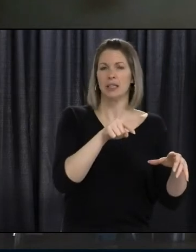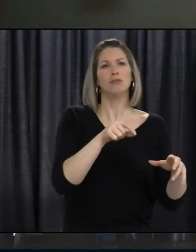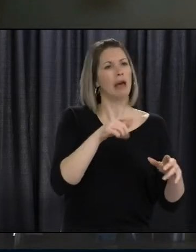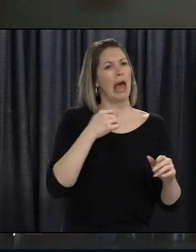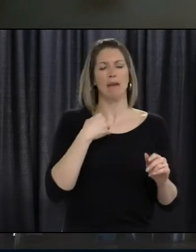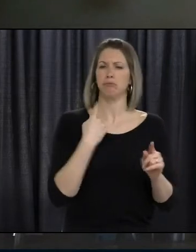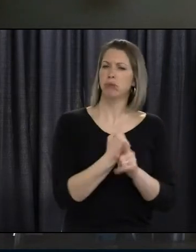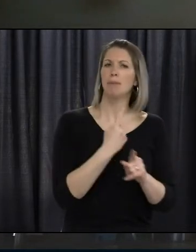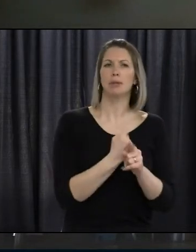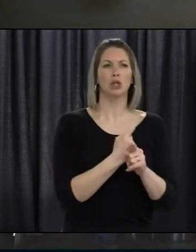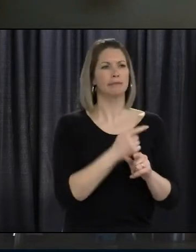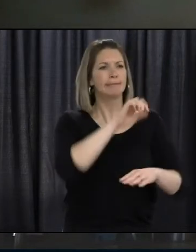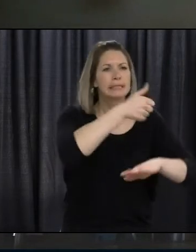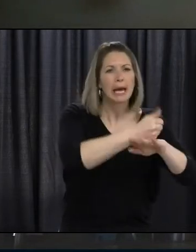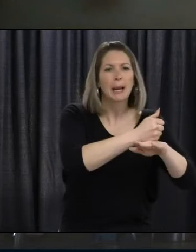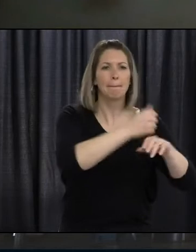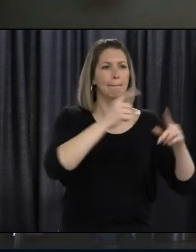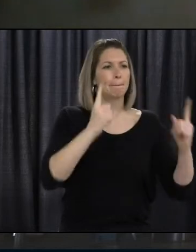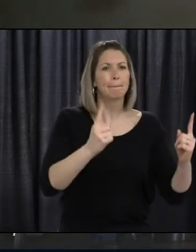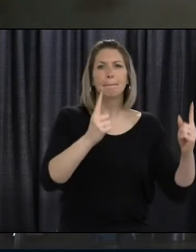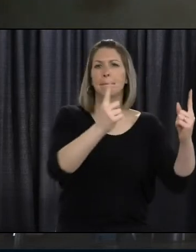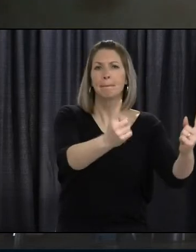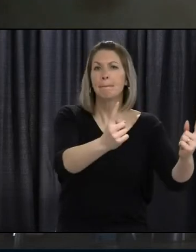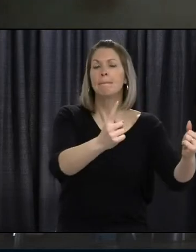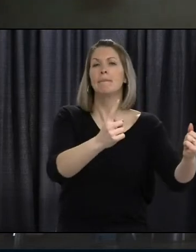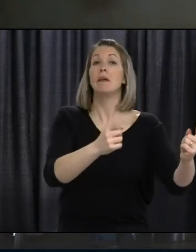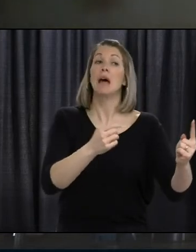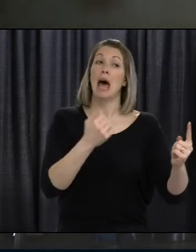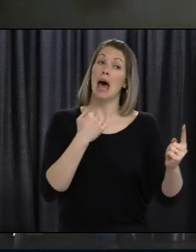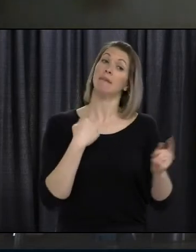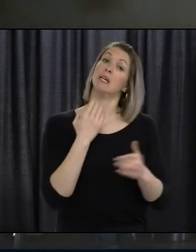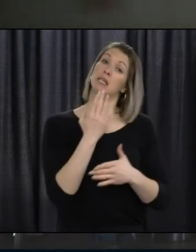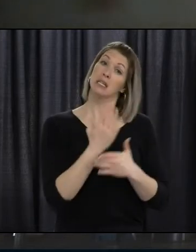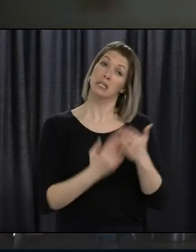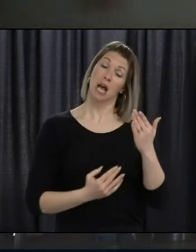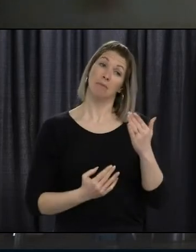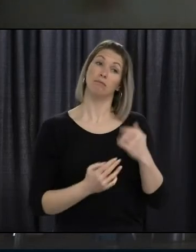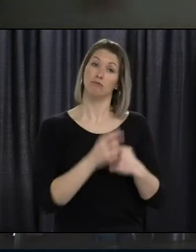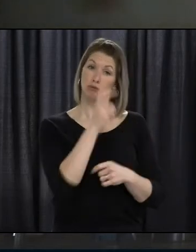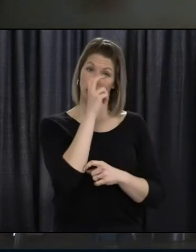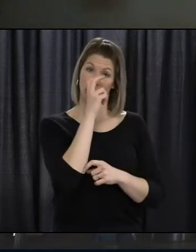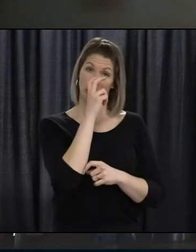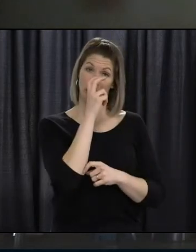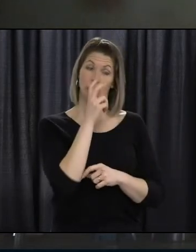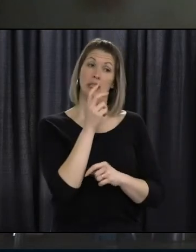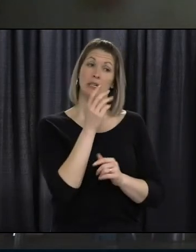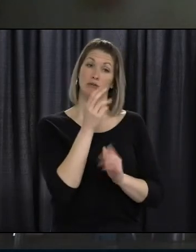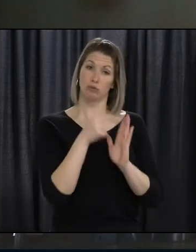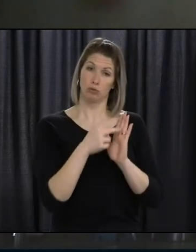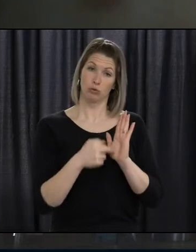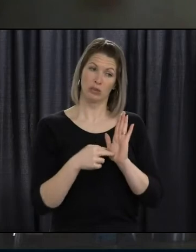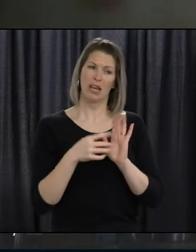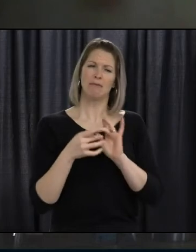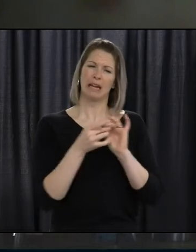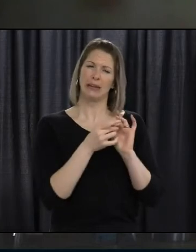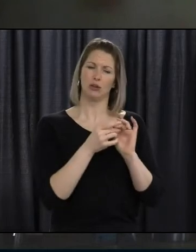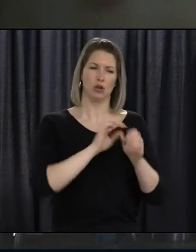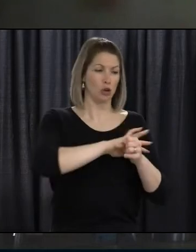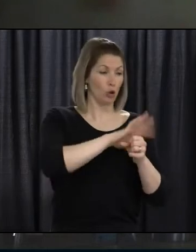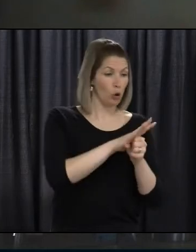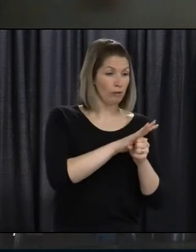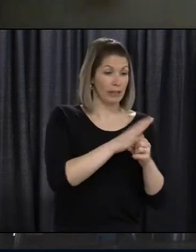staff. But also, there are some restrictions now around who can donate if they have been exposed to COVID, and I would encourage